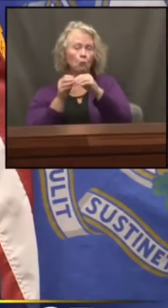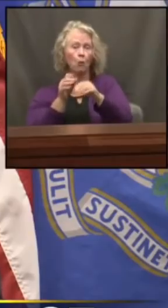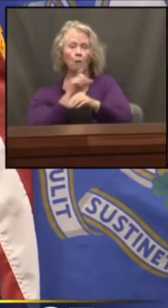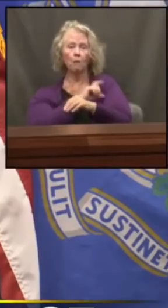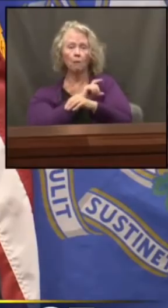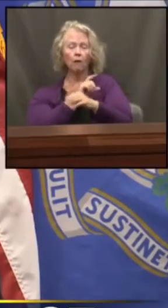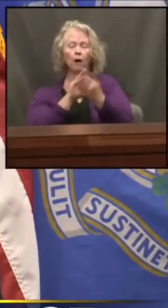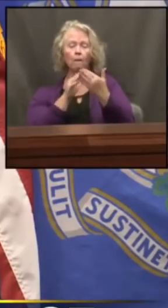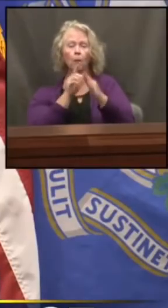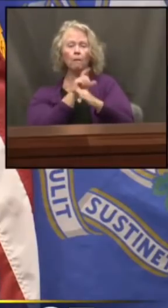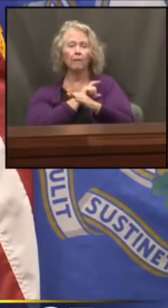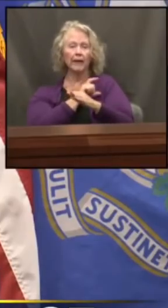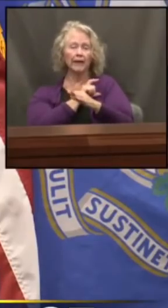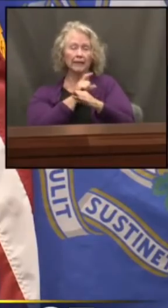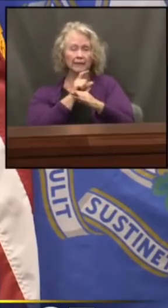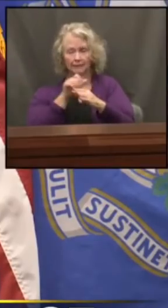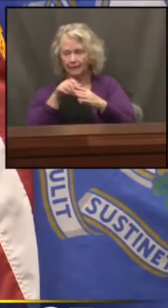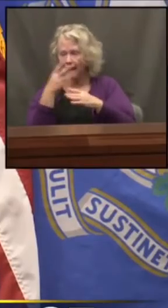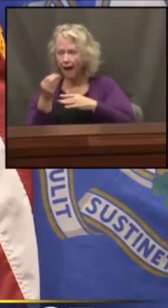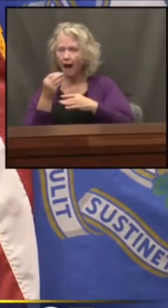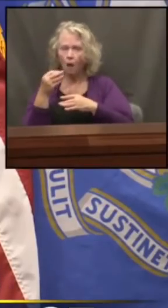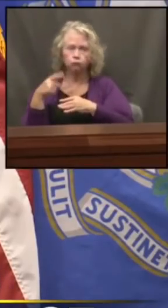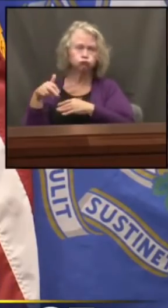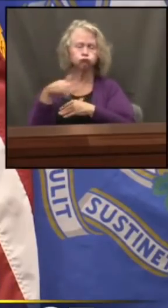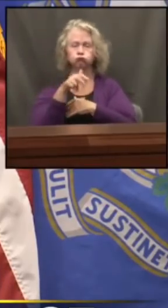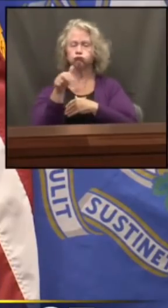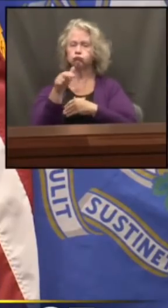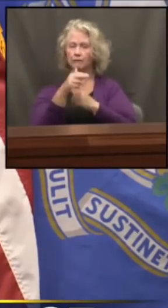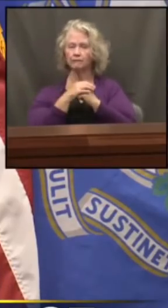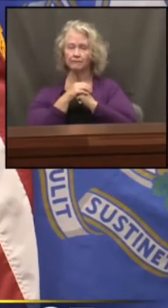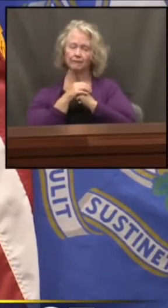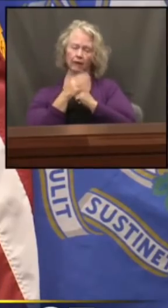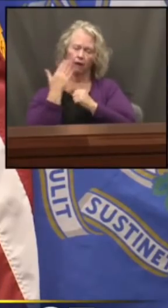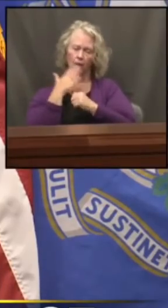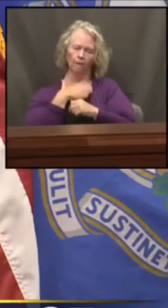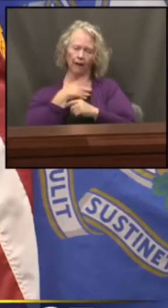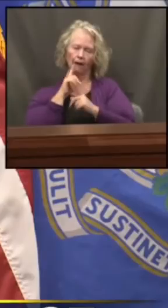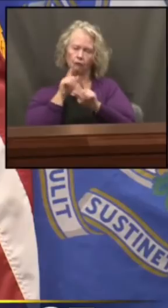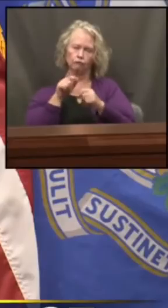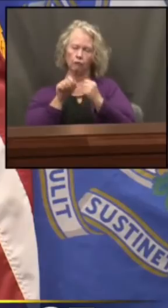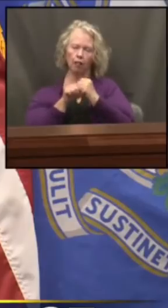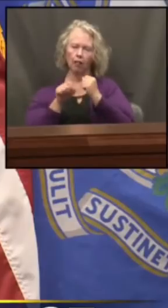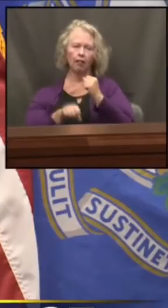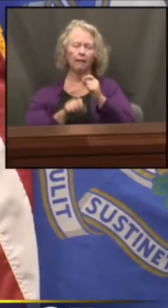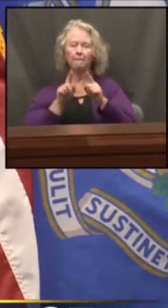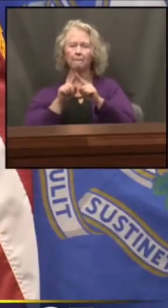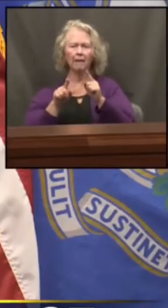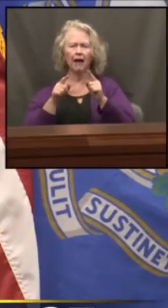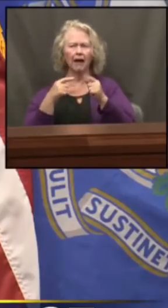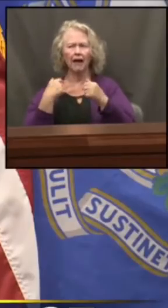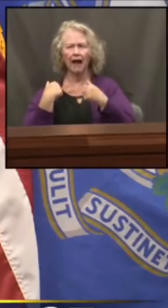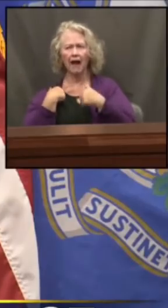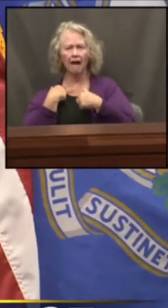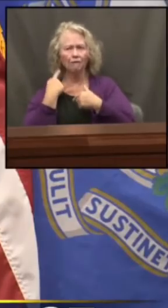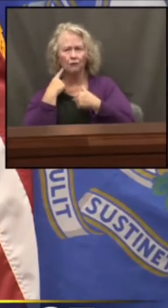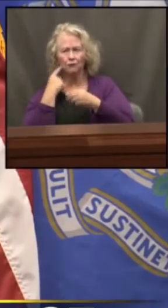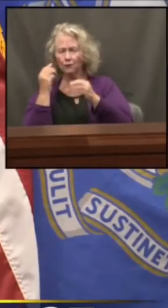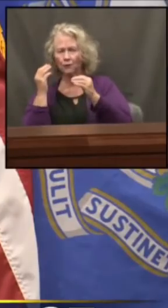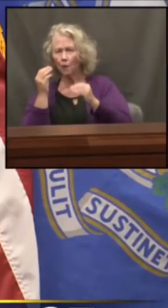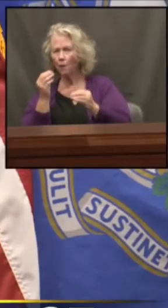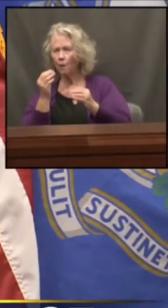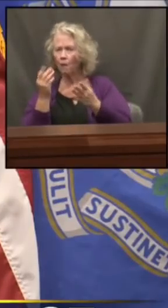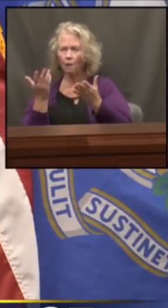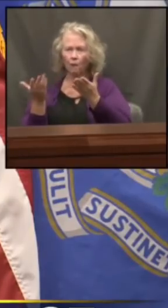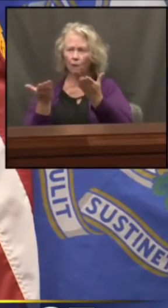community policing on the ground. That's a long answer to your question, but I think at this point I haven't heard of any specific suggestions that